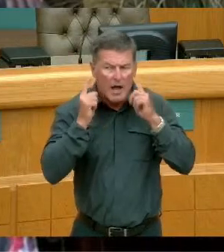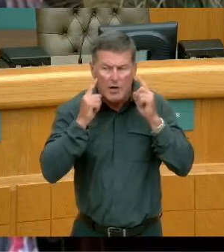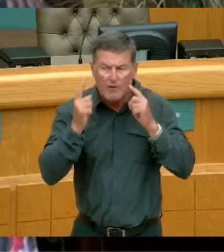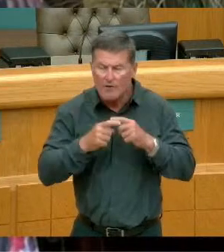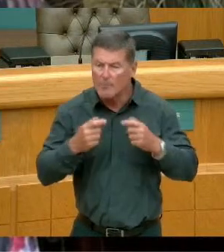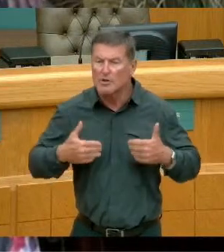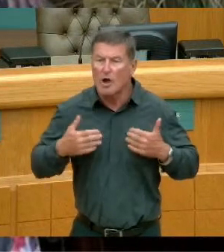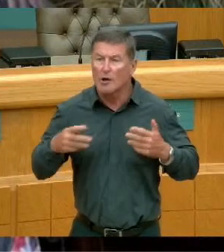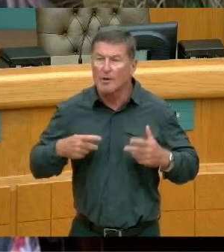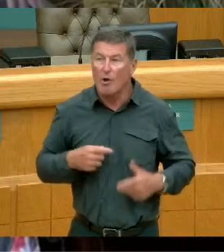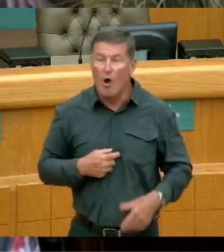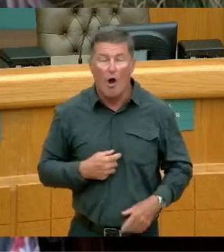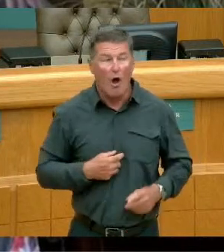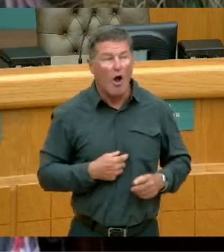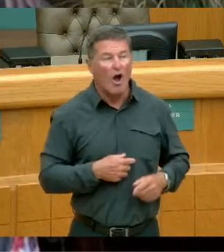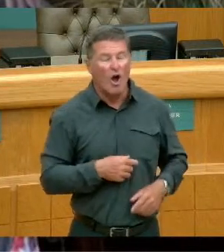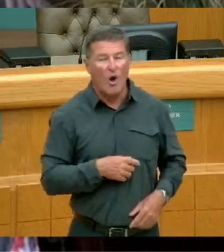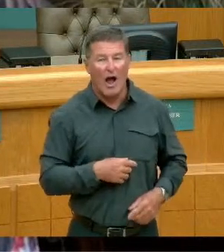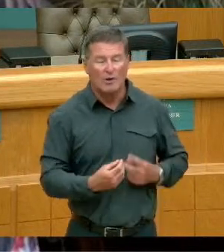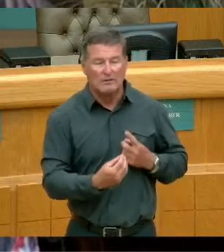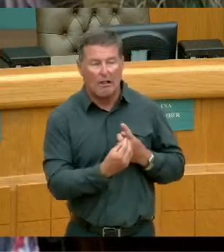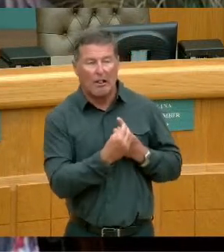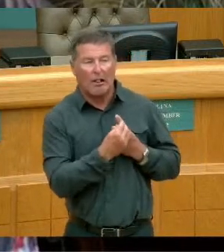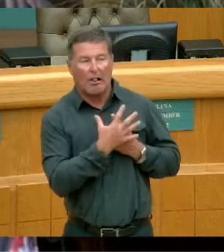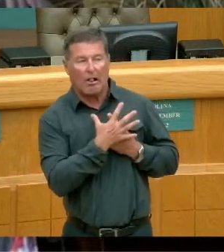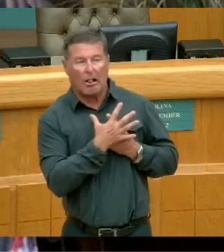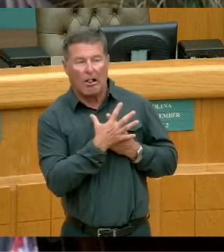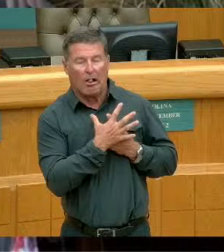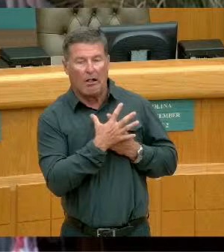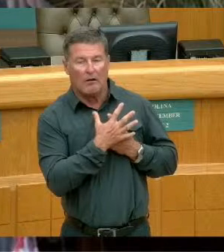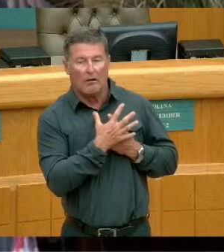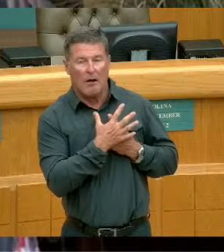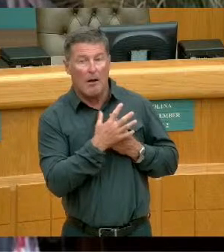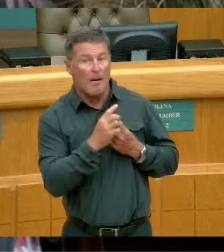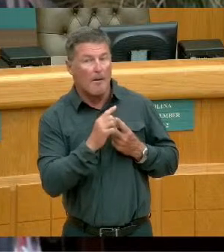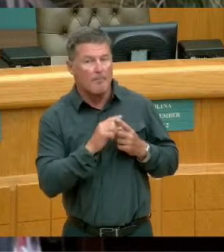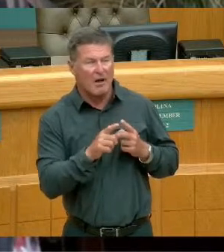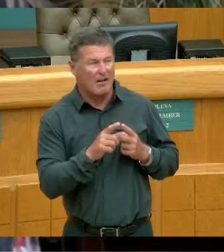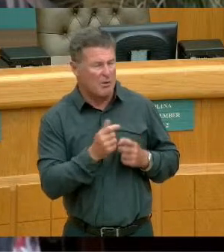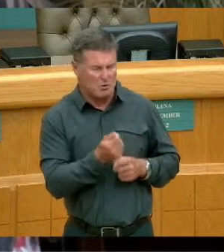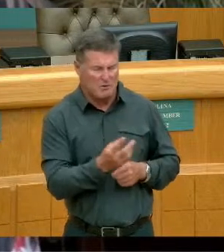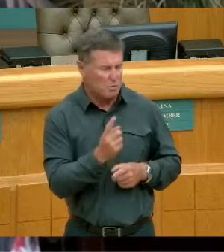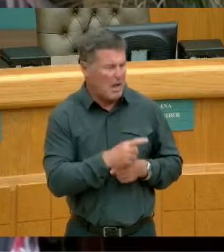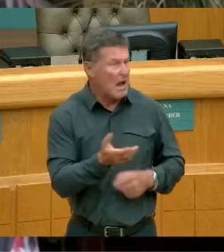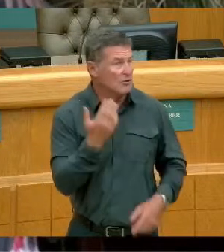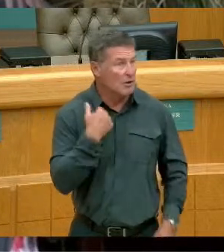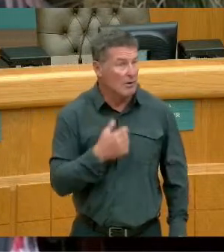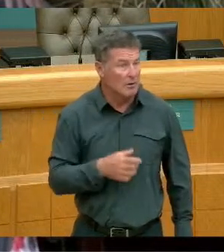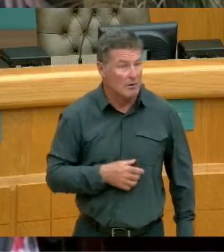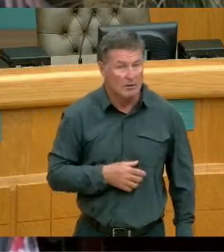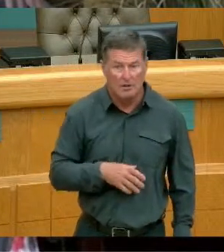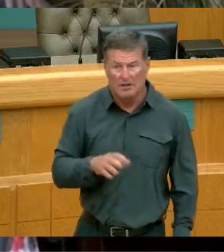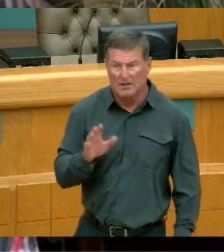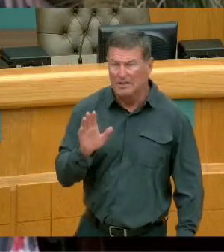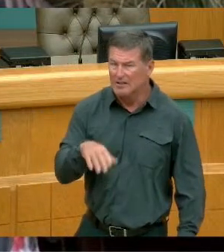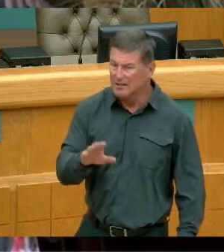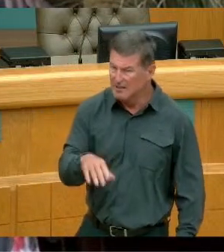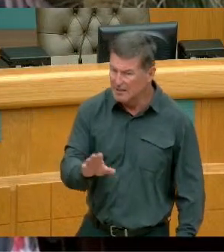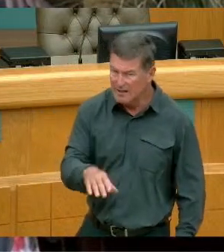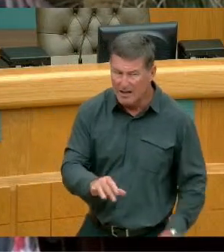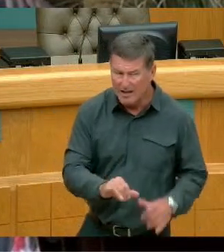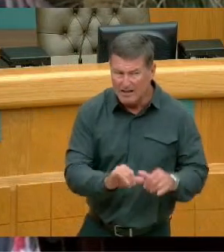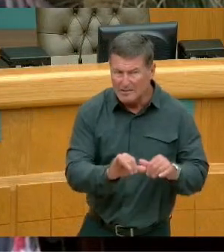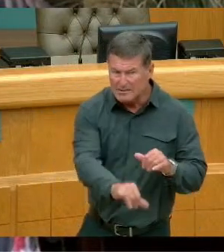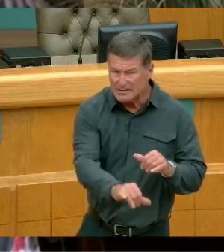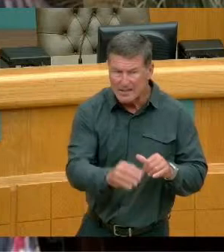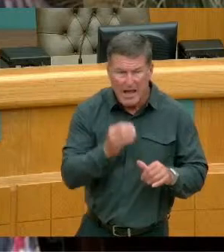that say, I was exposed to somebody with COVID-19, but that was a couple of days ago. Quarantine for 14